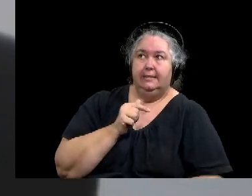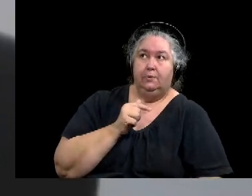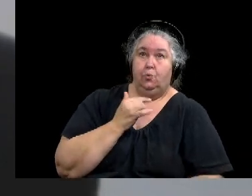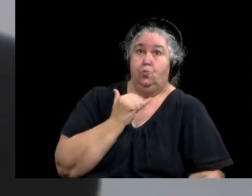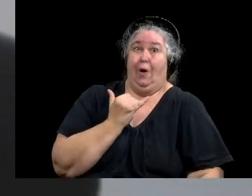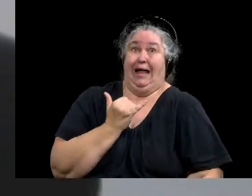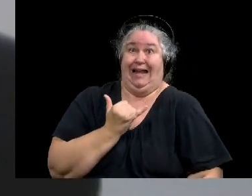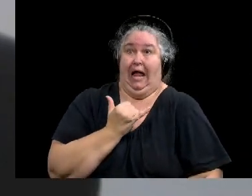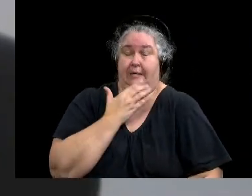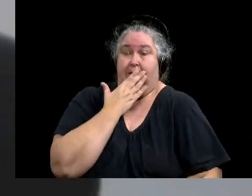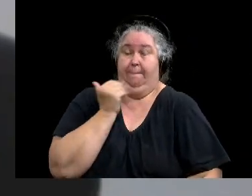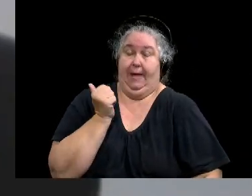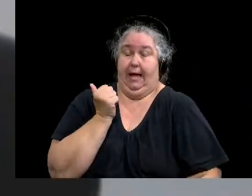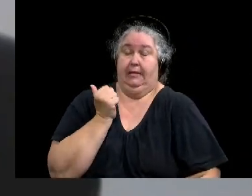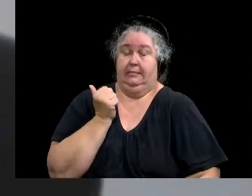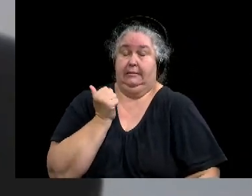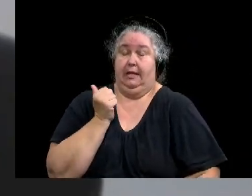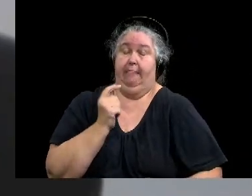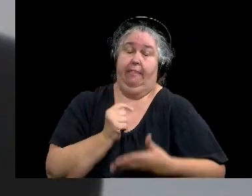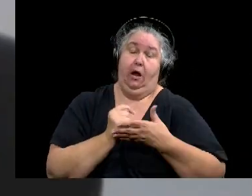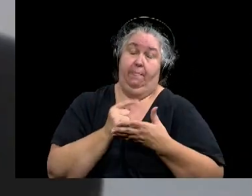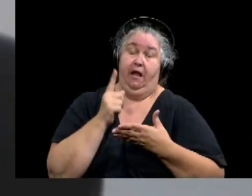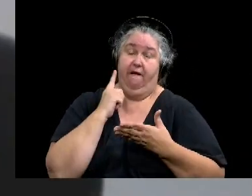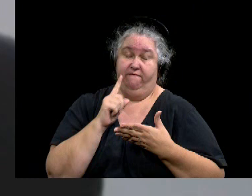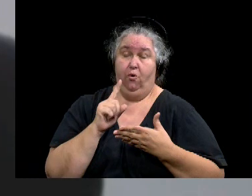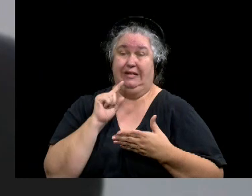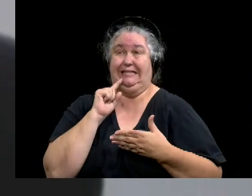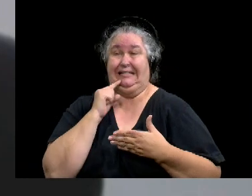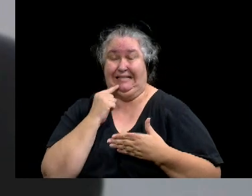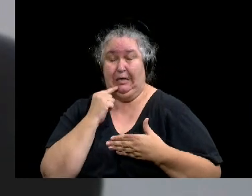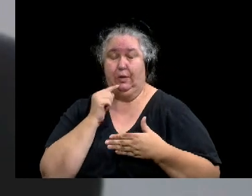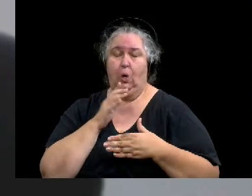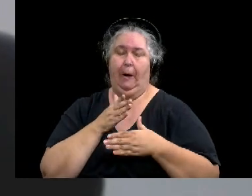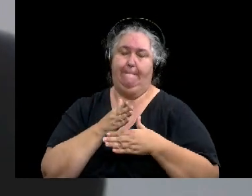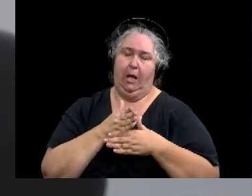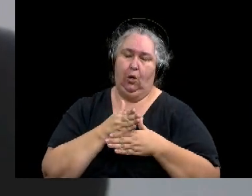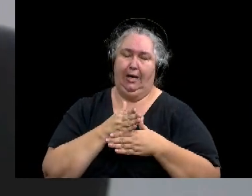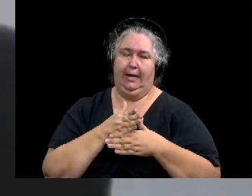have for critically ill patients and moderately ill patients with COVID-19.